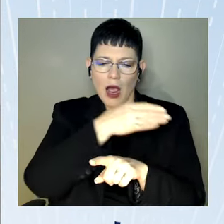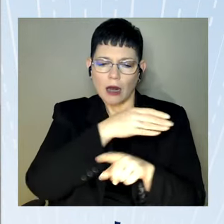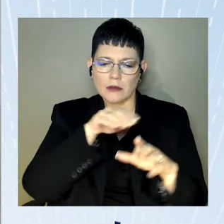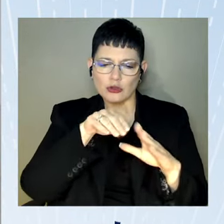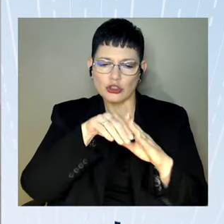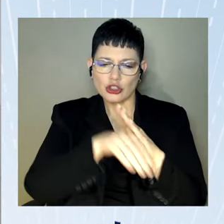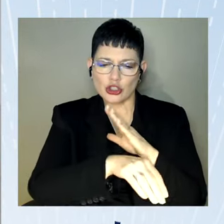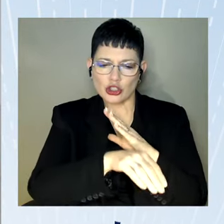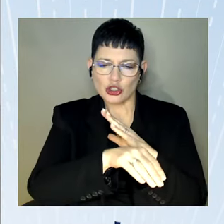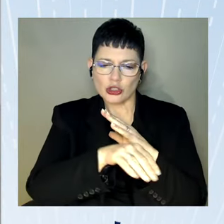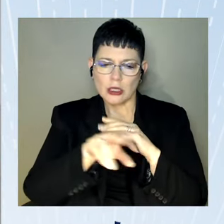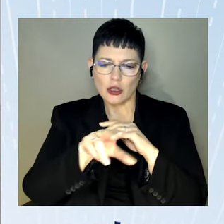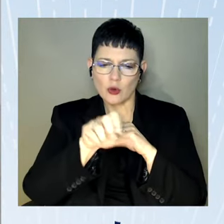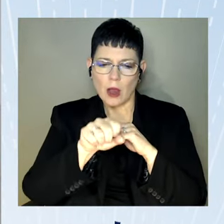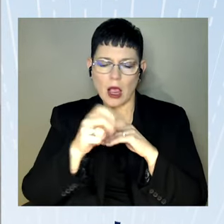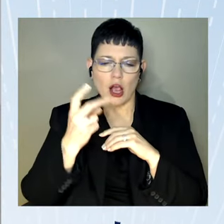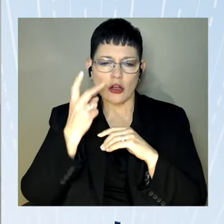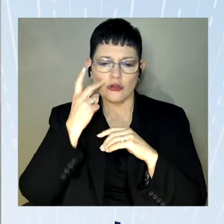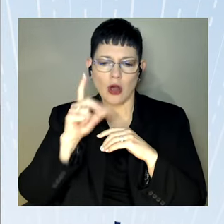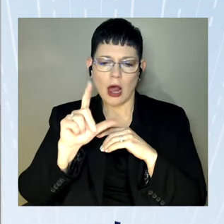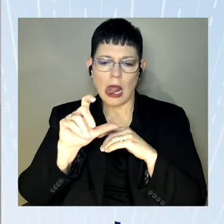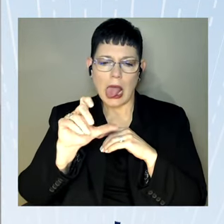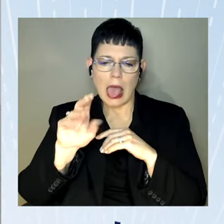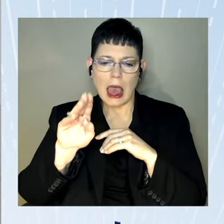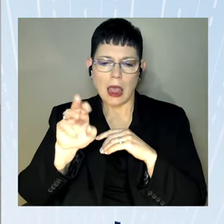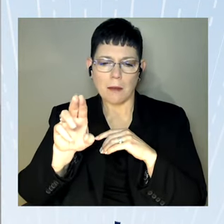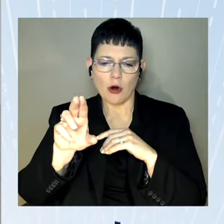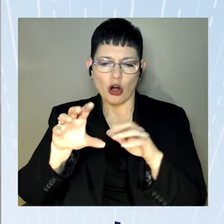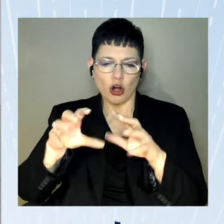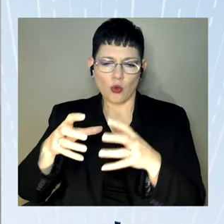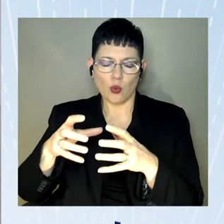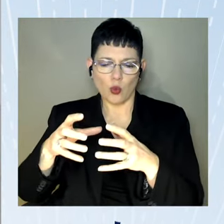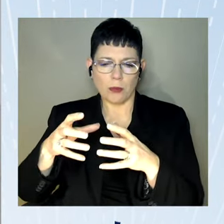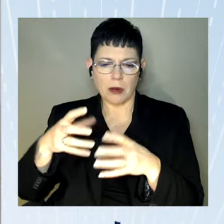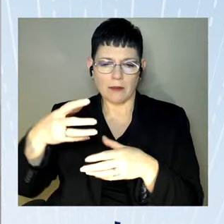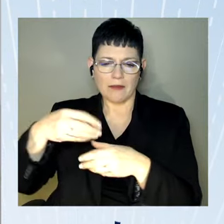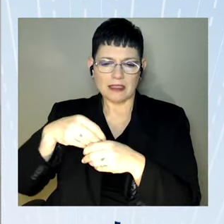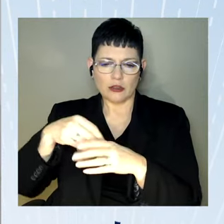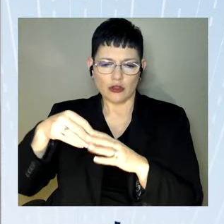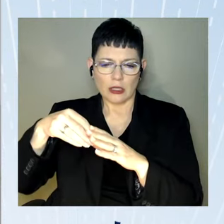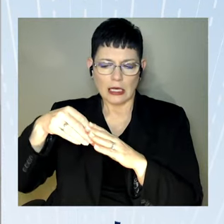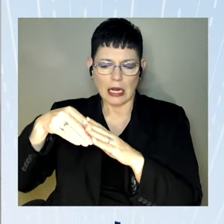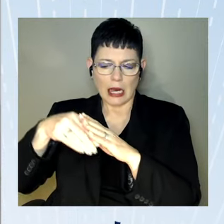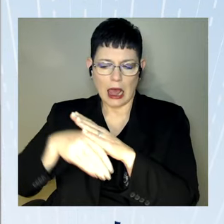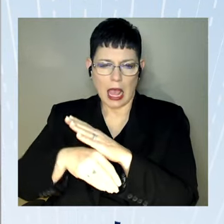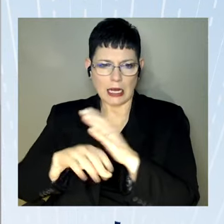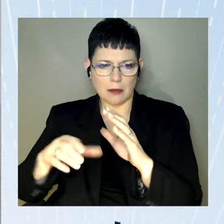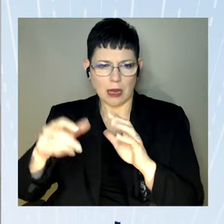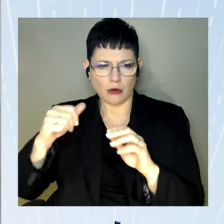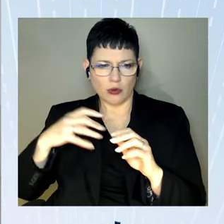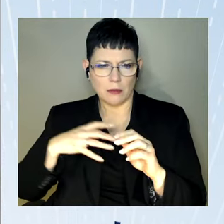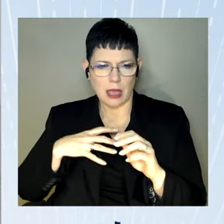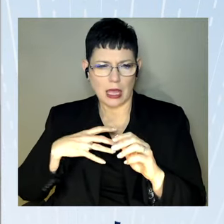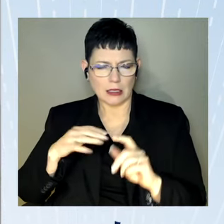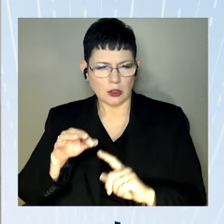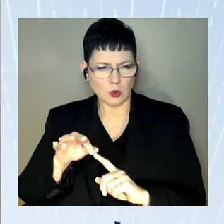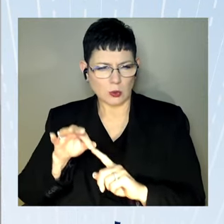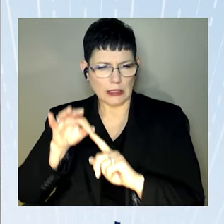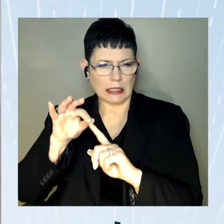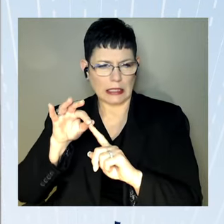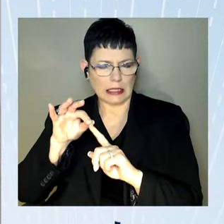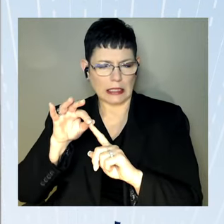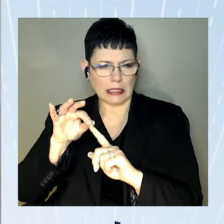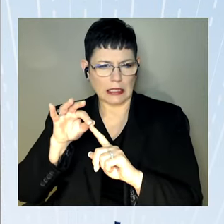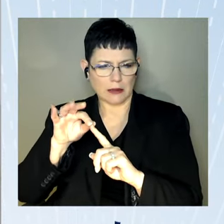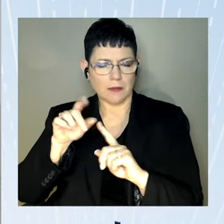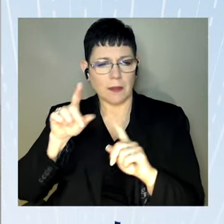actually saw labor force participation declining for women by more than men. That's extremely unusual. President Biden